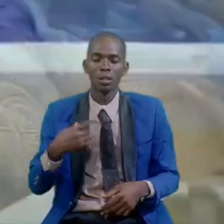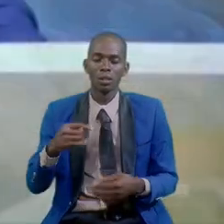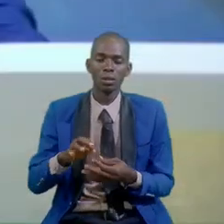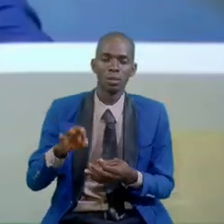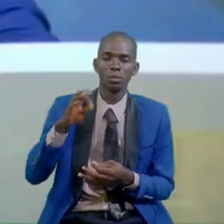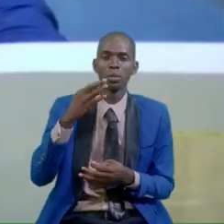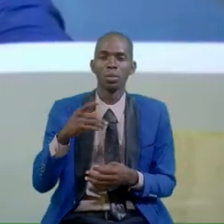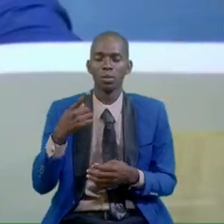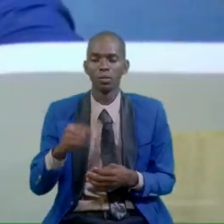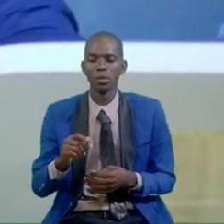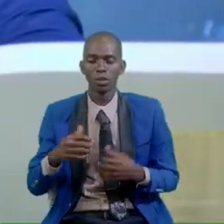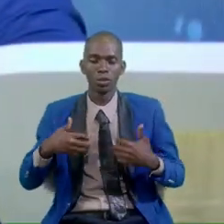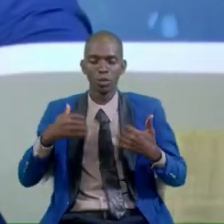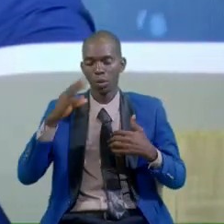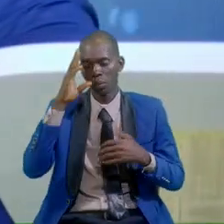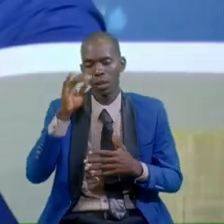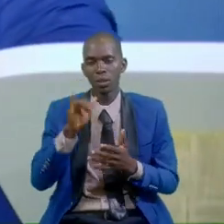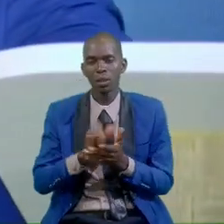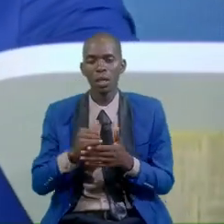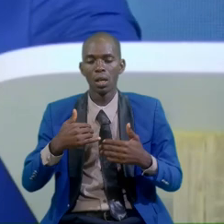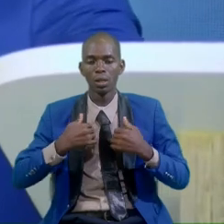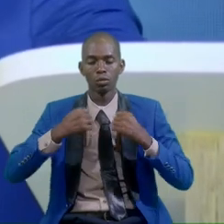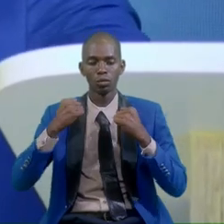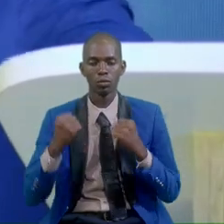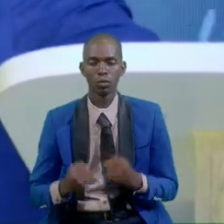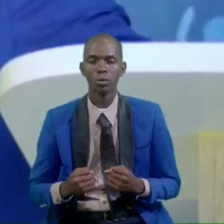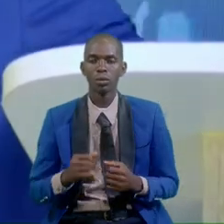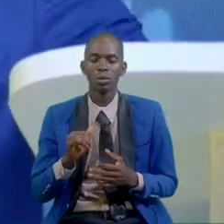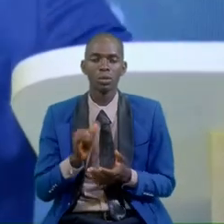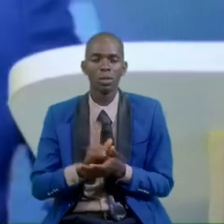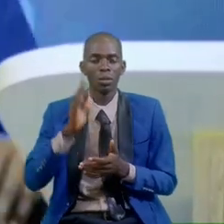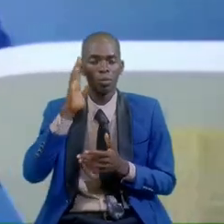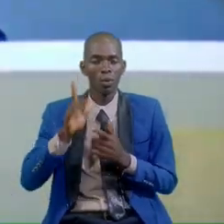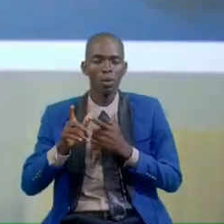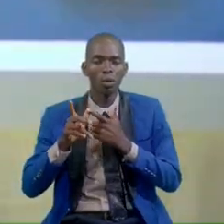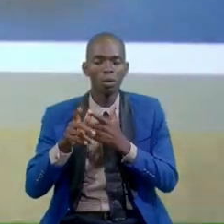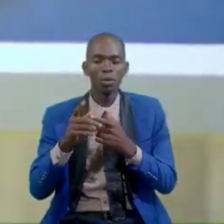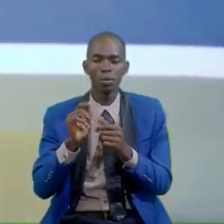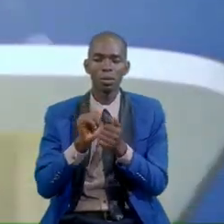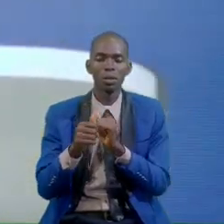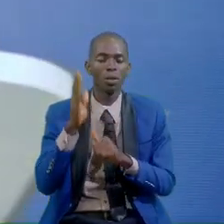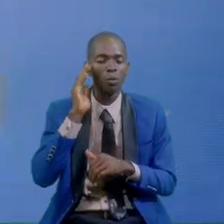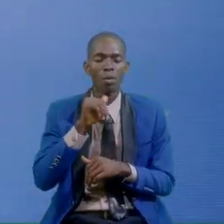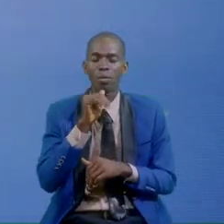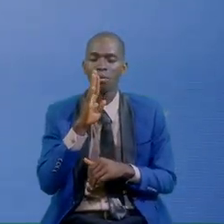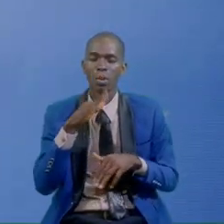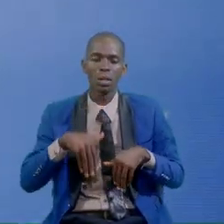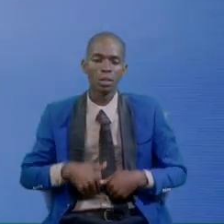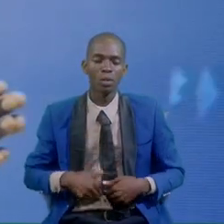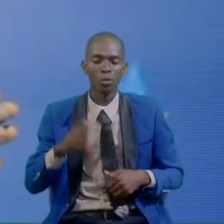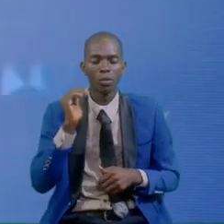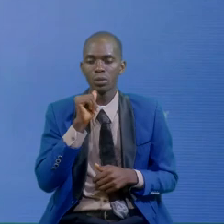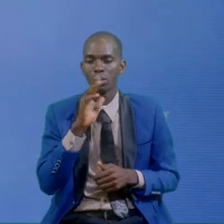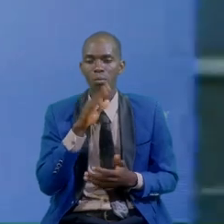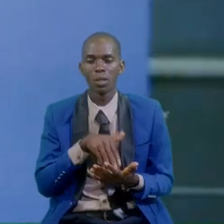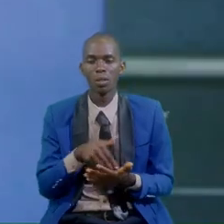young man that has backbone, that will run the race and will not be tired and will not be weary. They